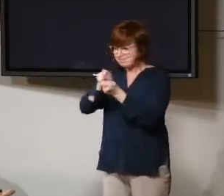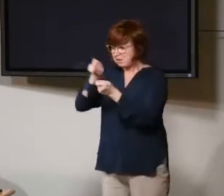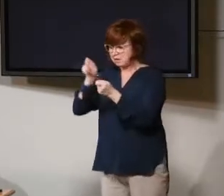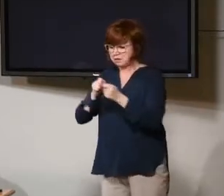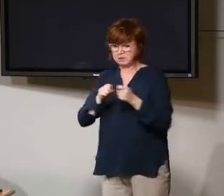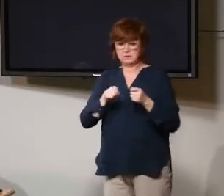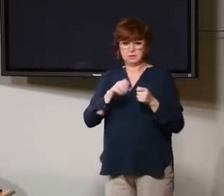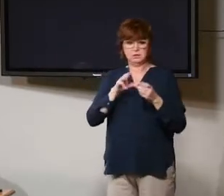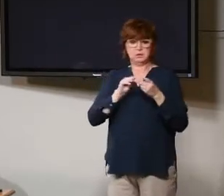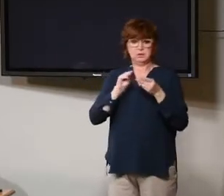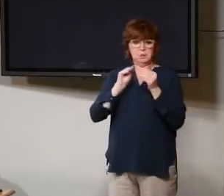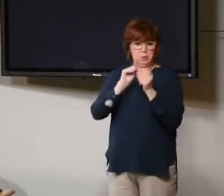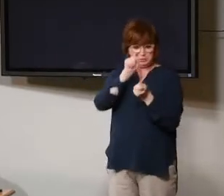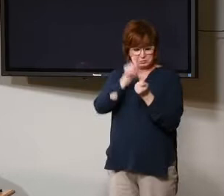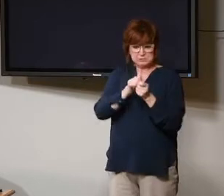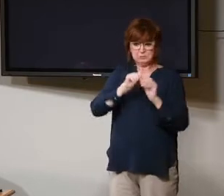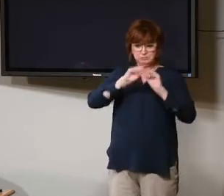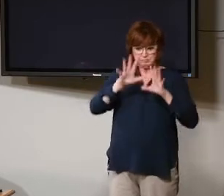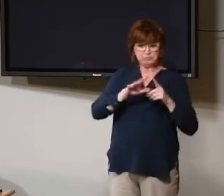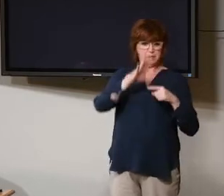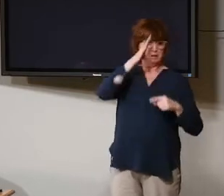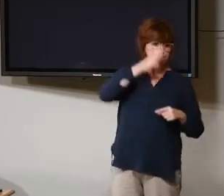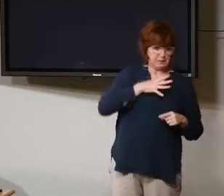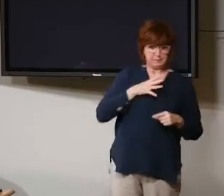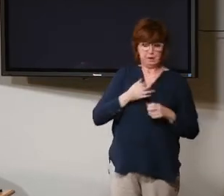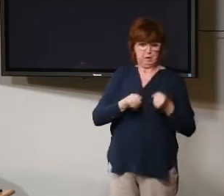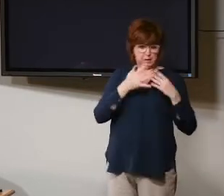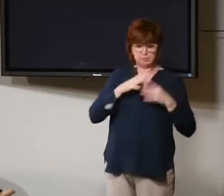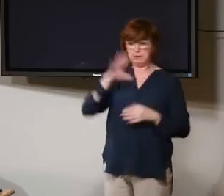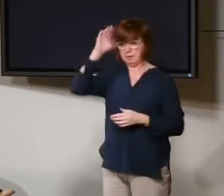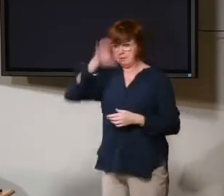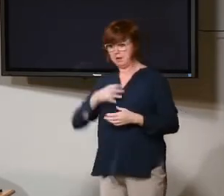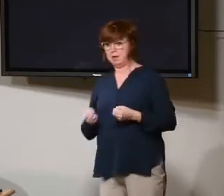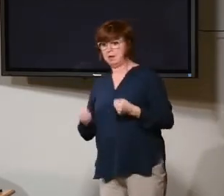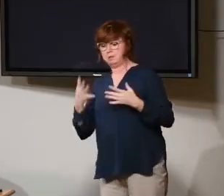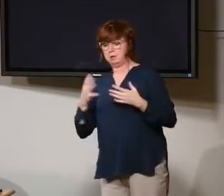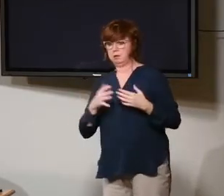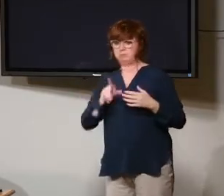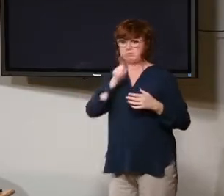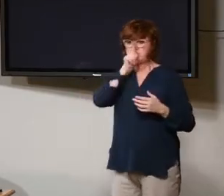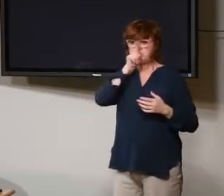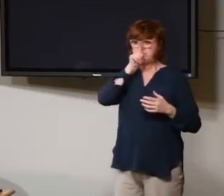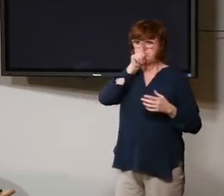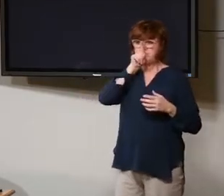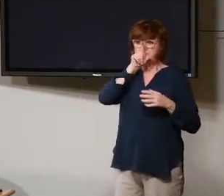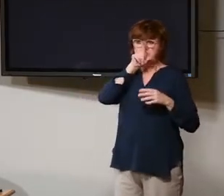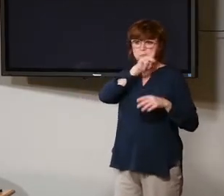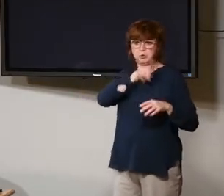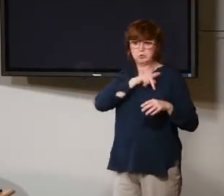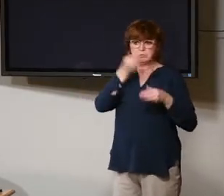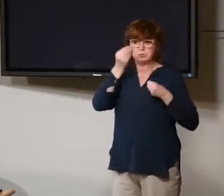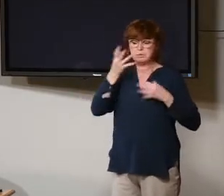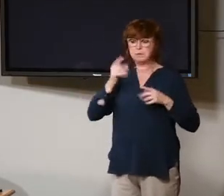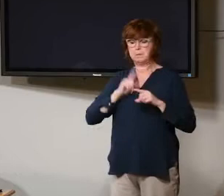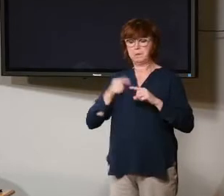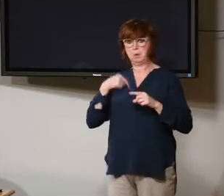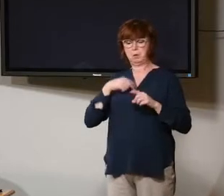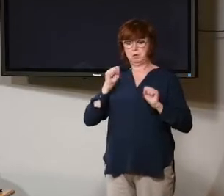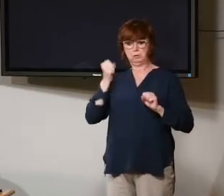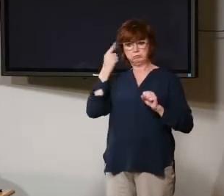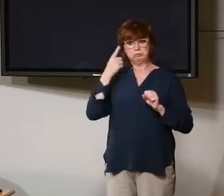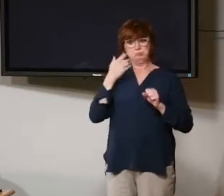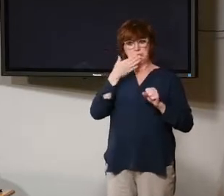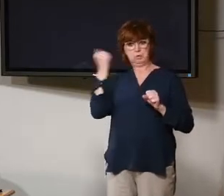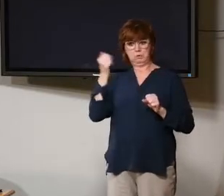male, female? This wouldn't identify these patients, but it could help the public better understand who's being